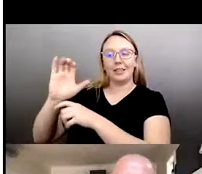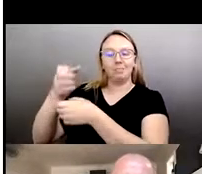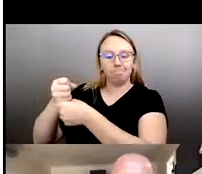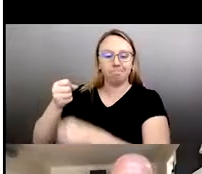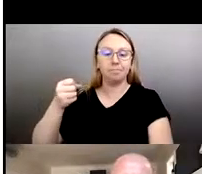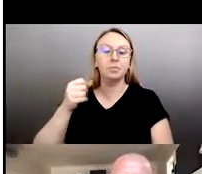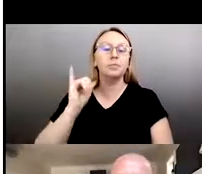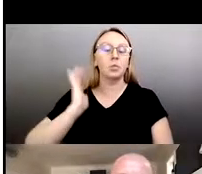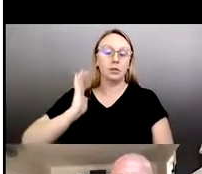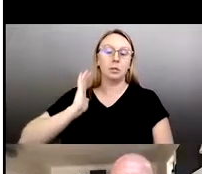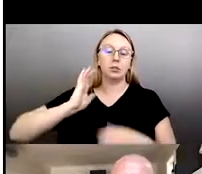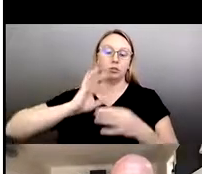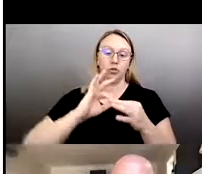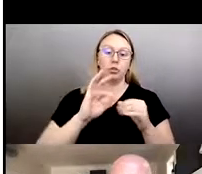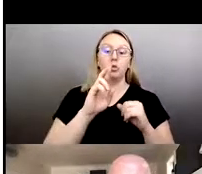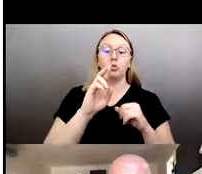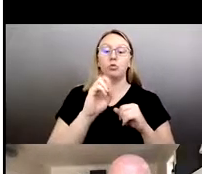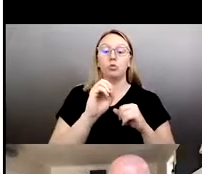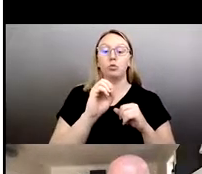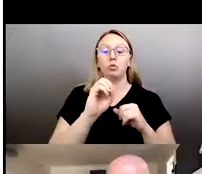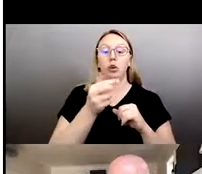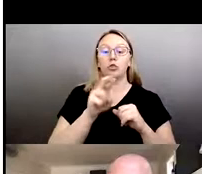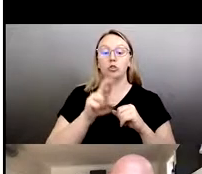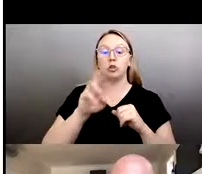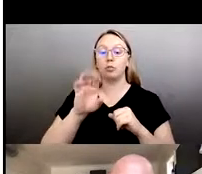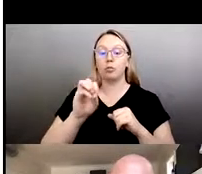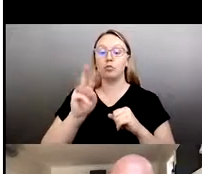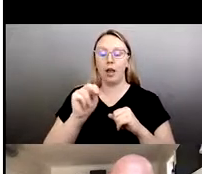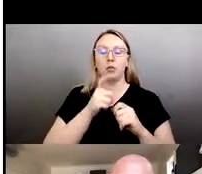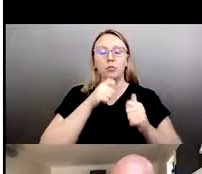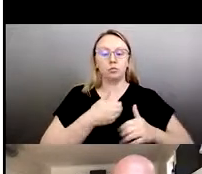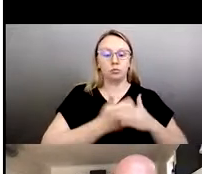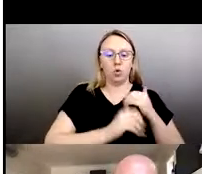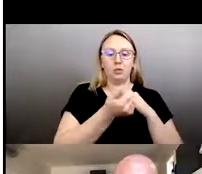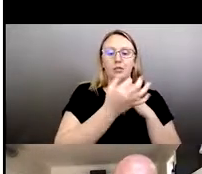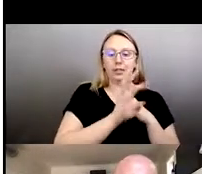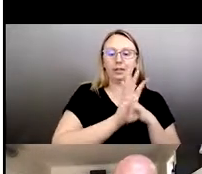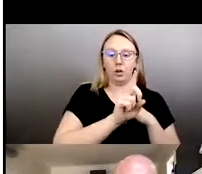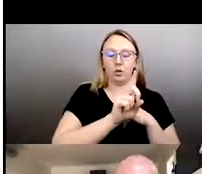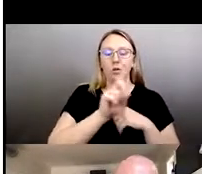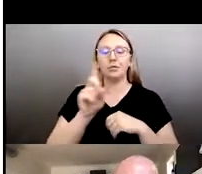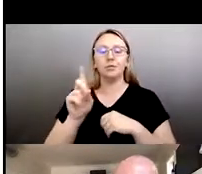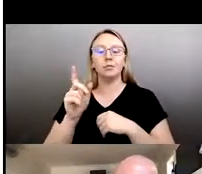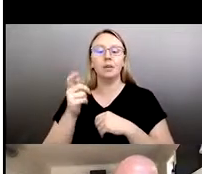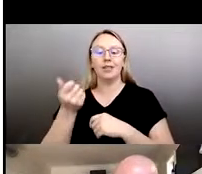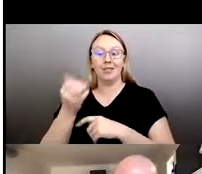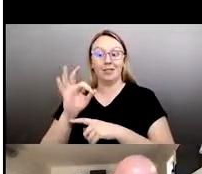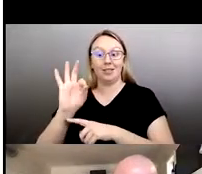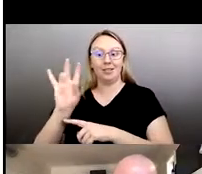home of the Chicago artist Roger Brown, who lived, who was born in 1941 and passed away in